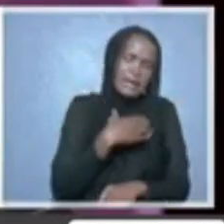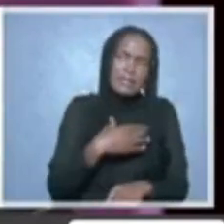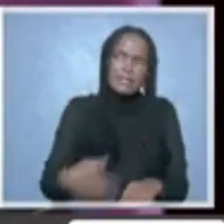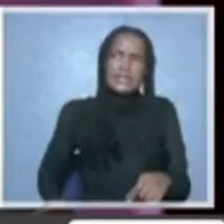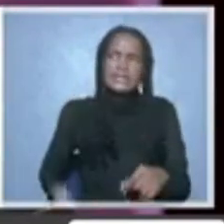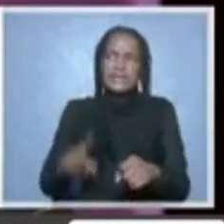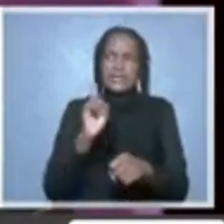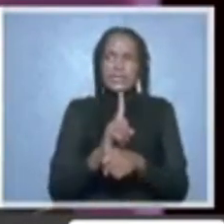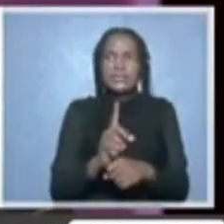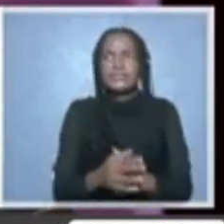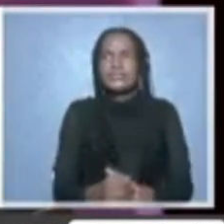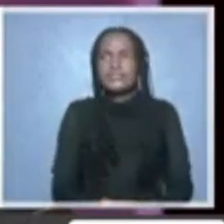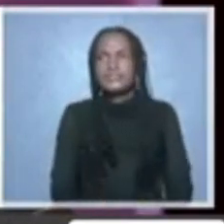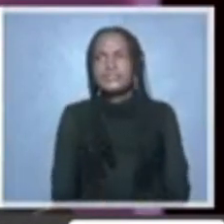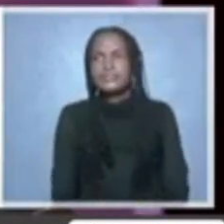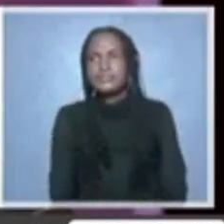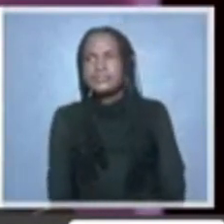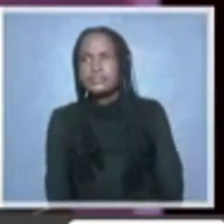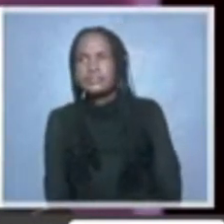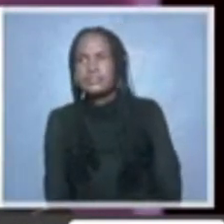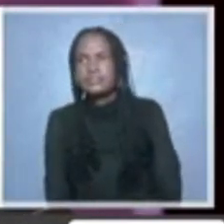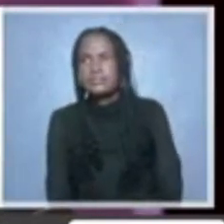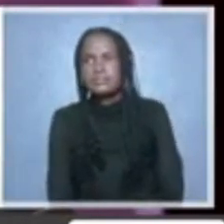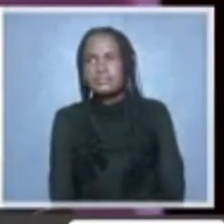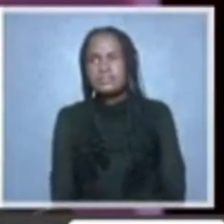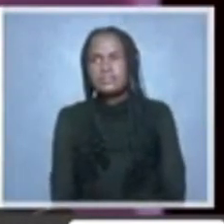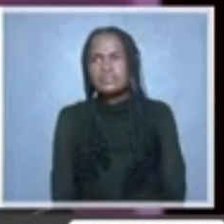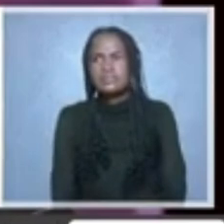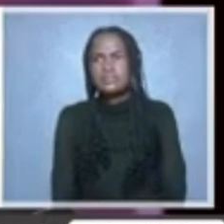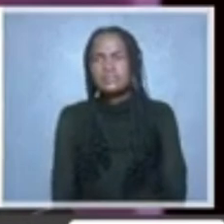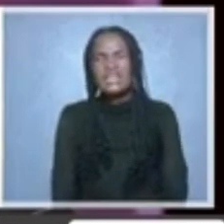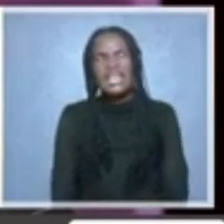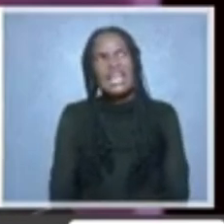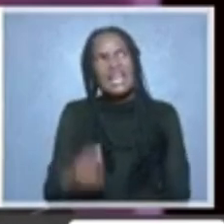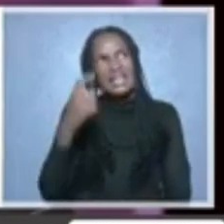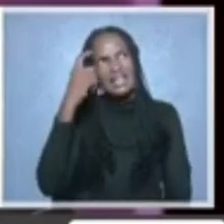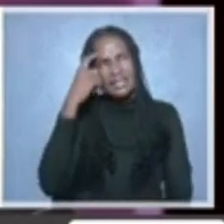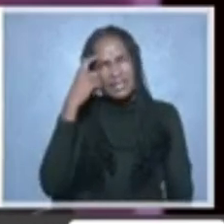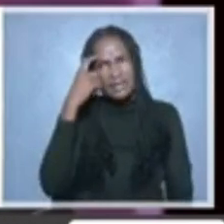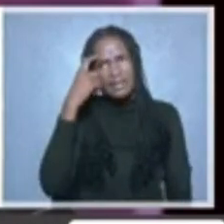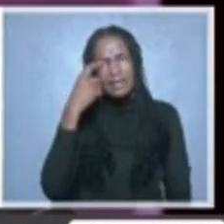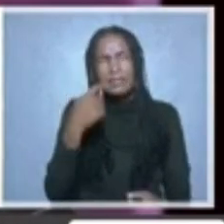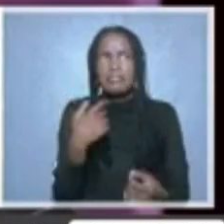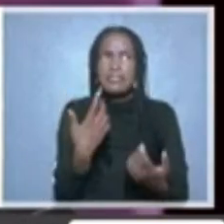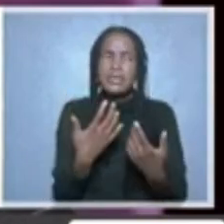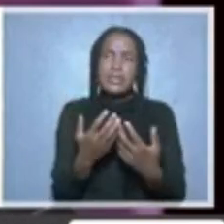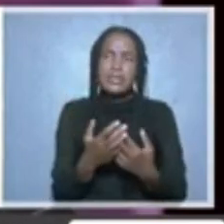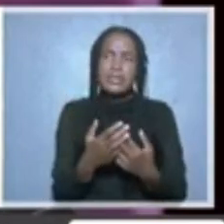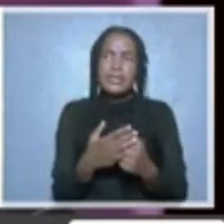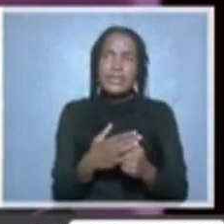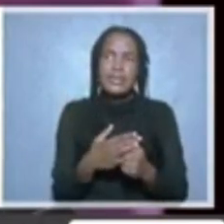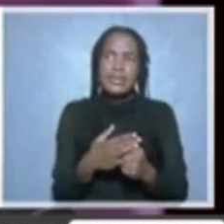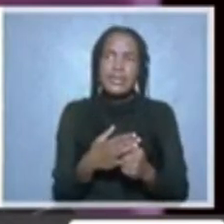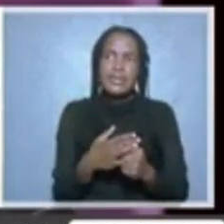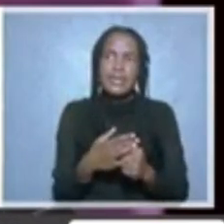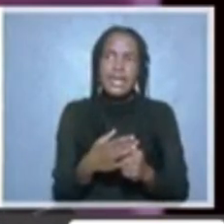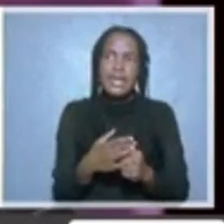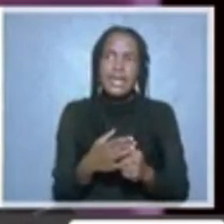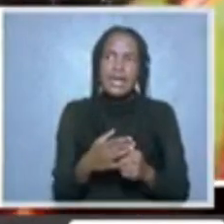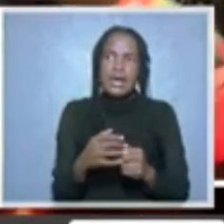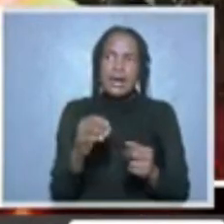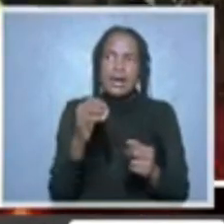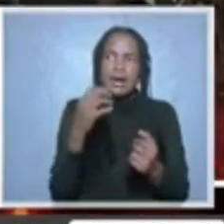profound statements with which I want to respond to you, one or two of my presenters, reporters were